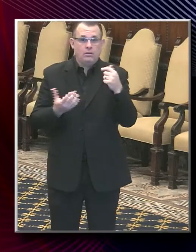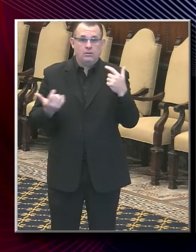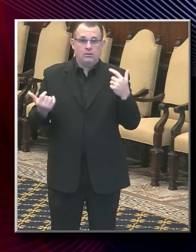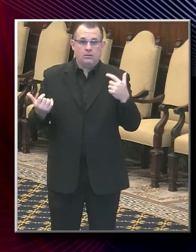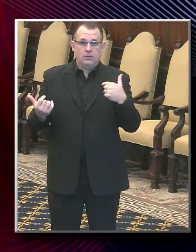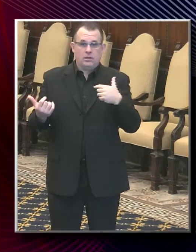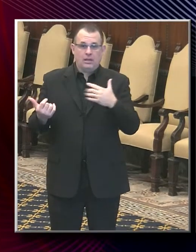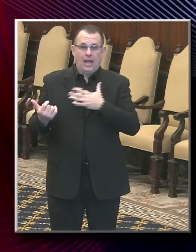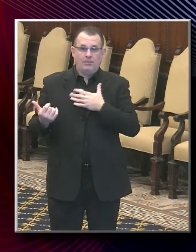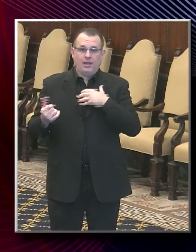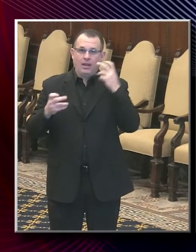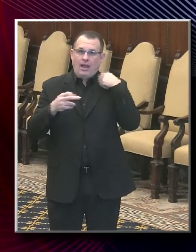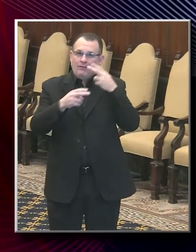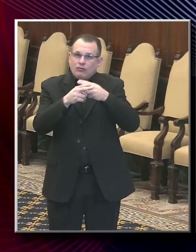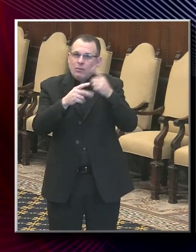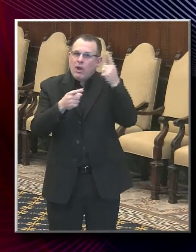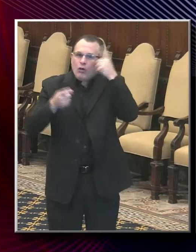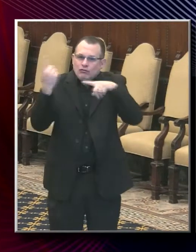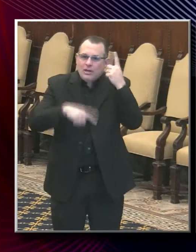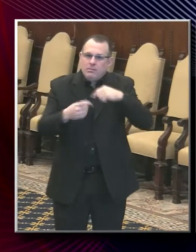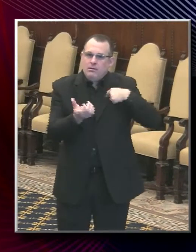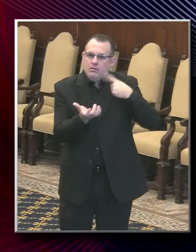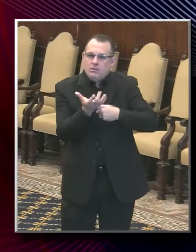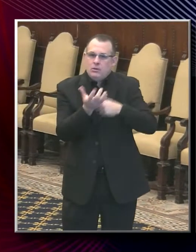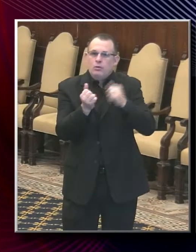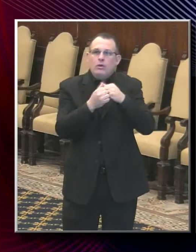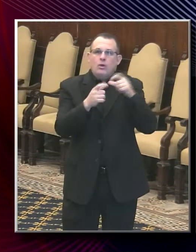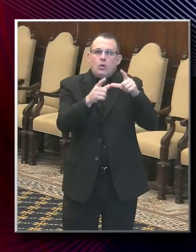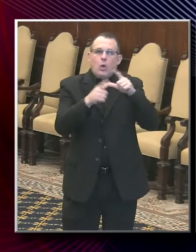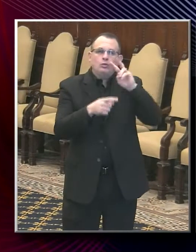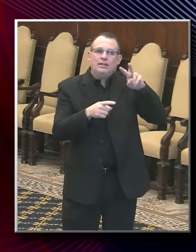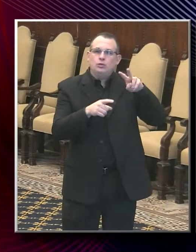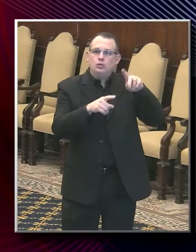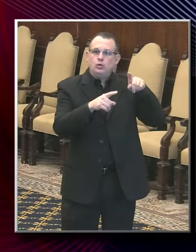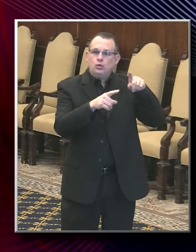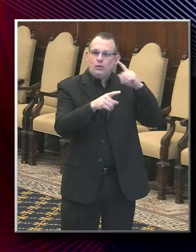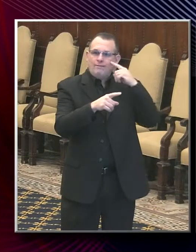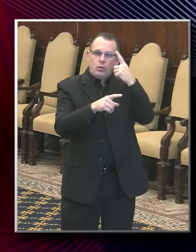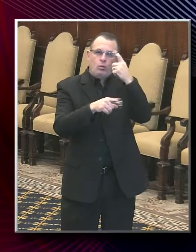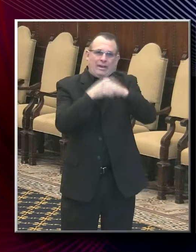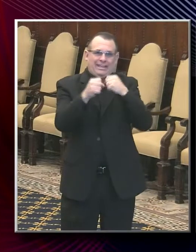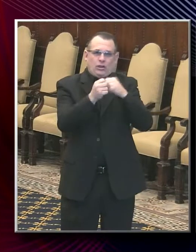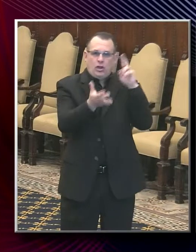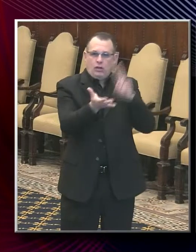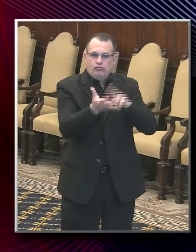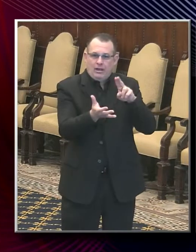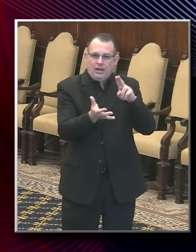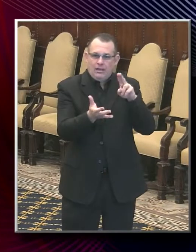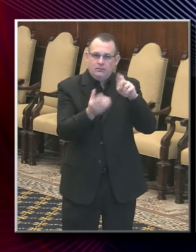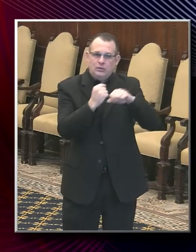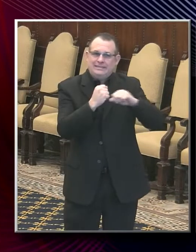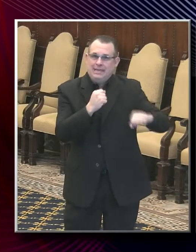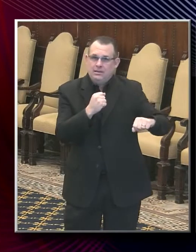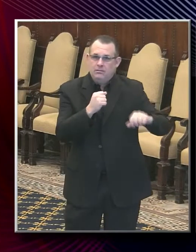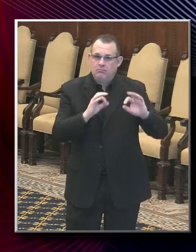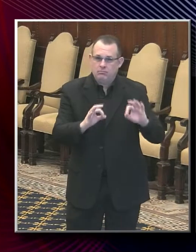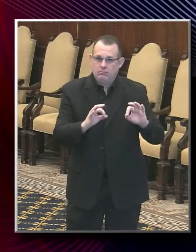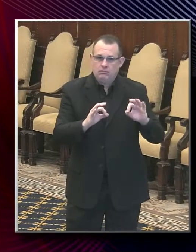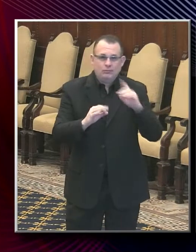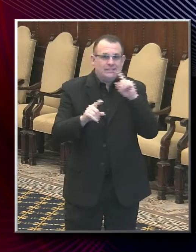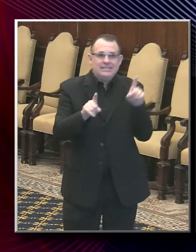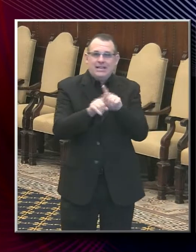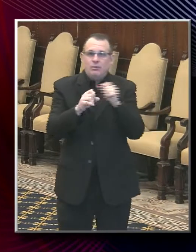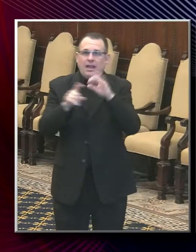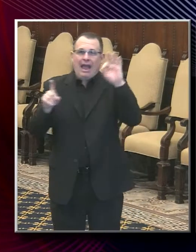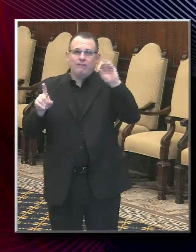tentative agreement with Local 22 for a one-year contract extension, similar to those reached with the FOP and